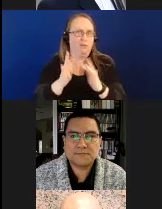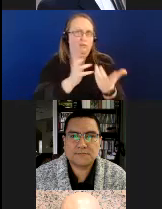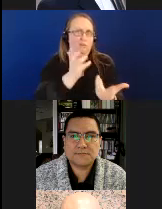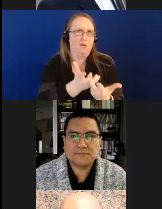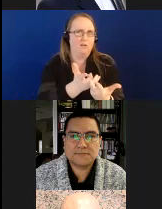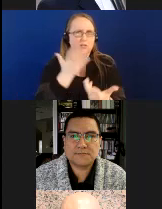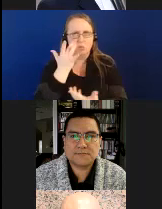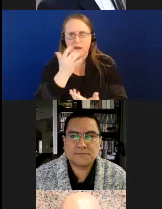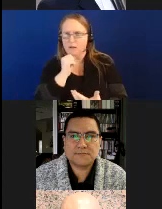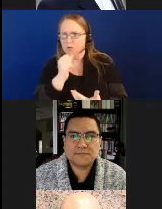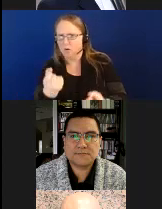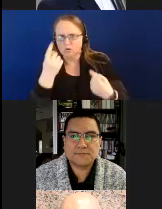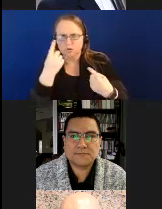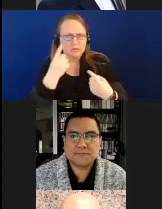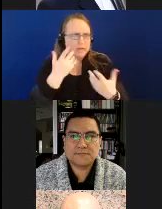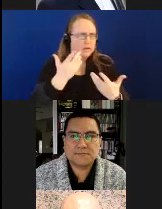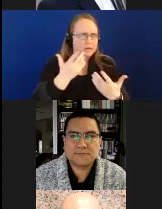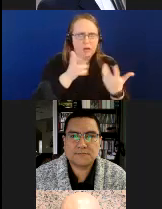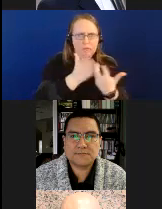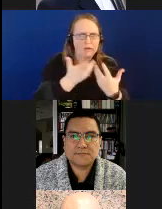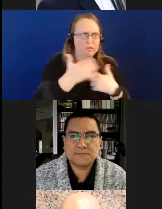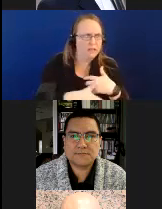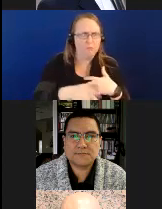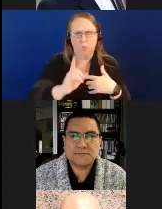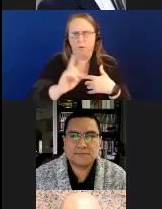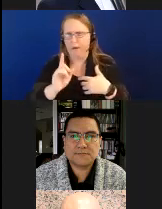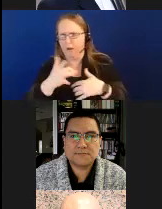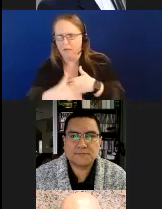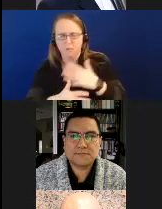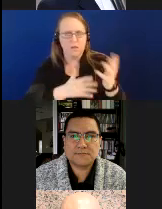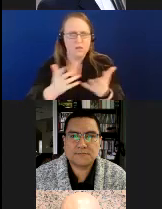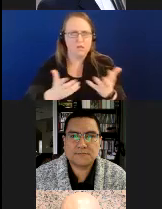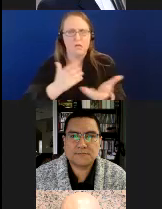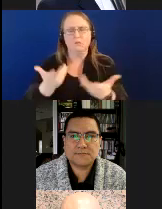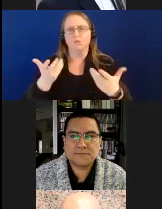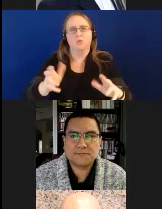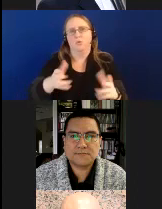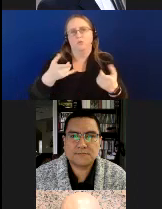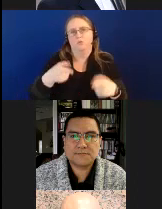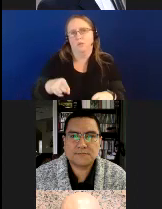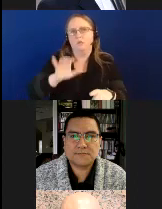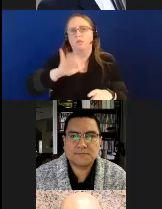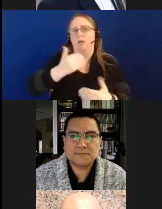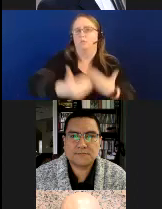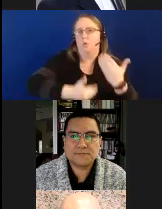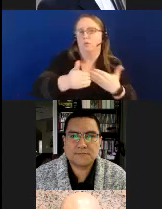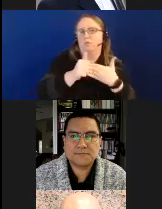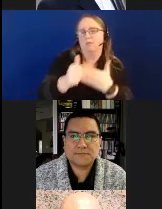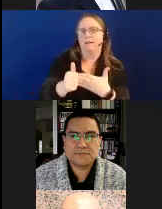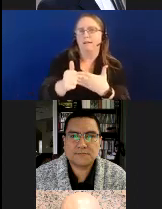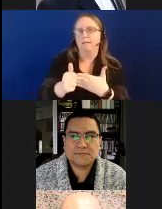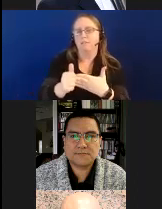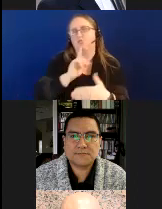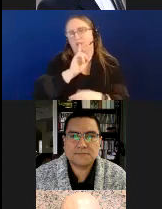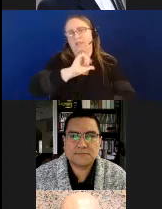they don't understand what kind of accommodations are available where. And so that's the process and the guidance here is based